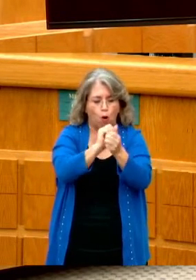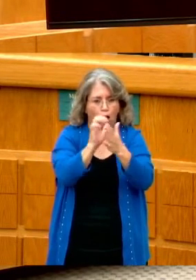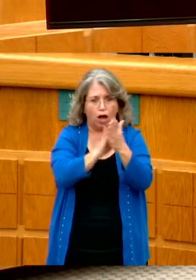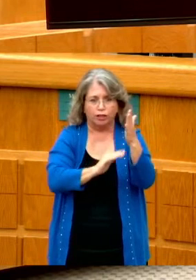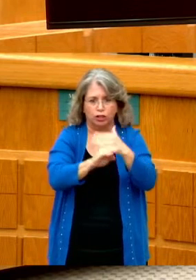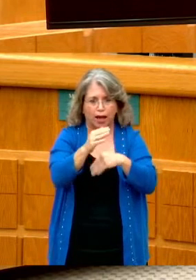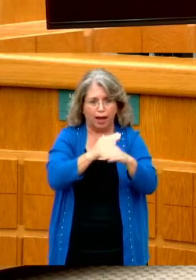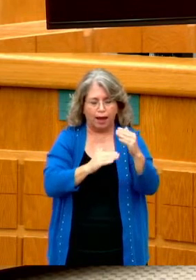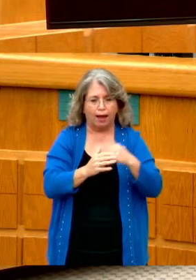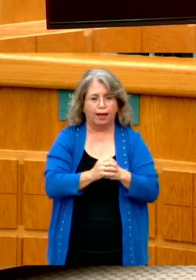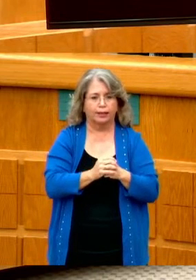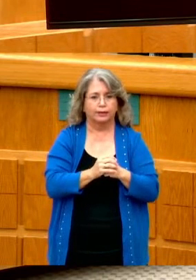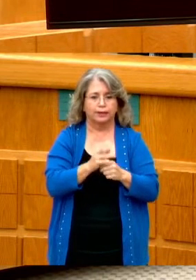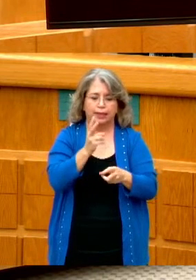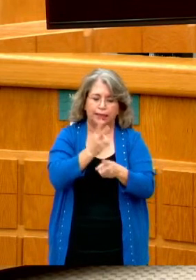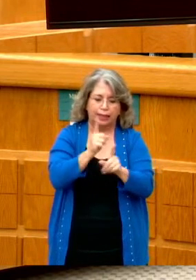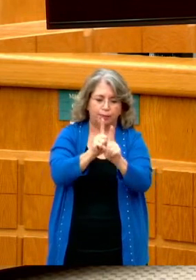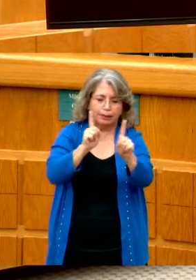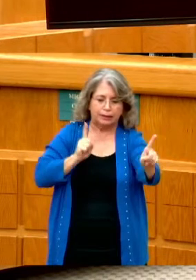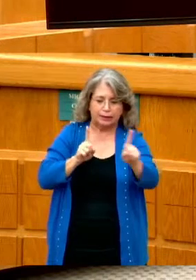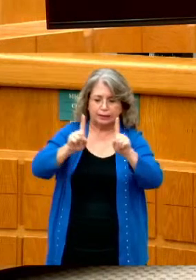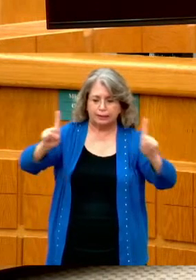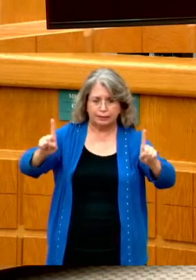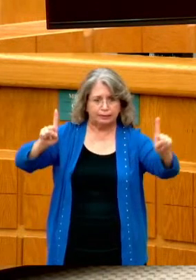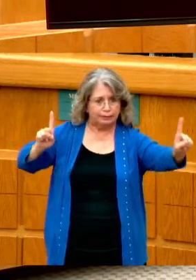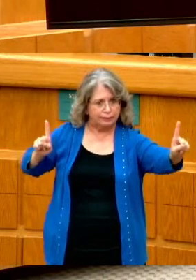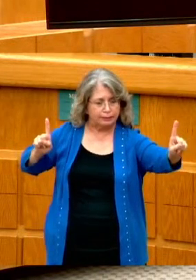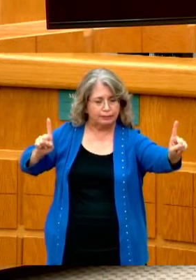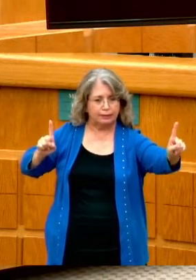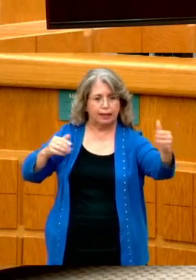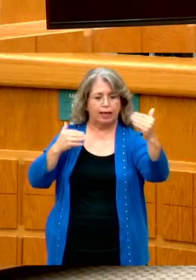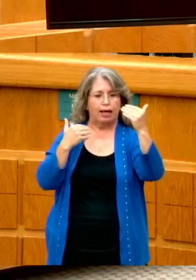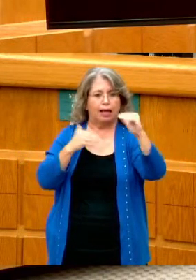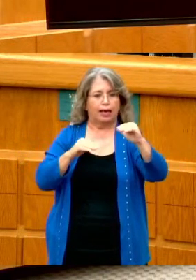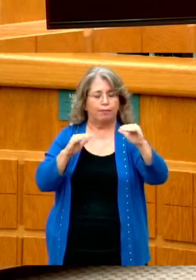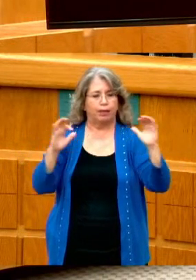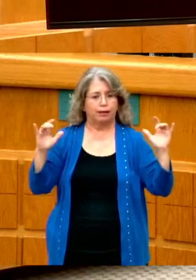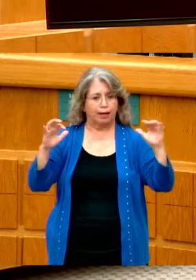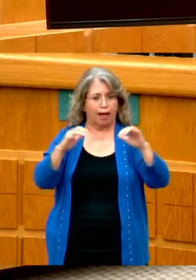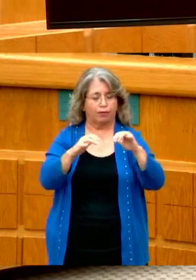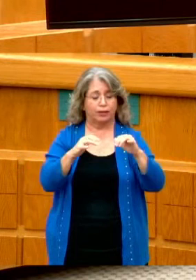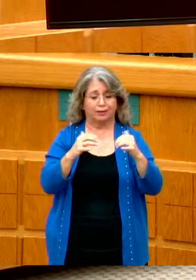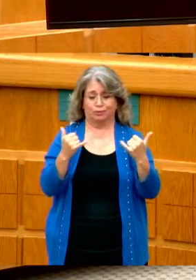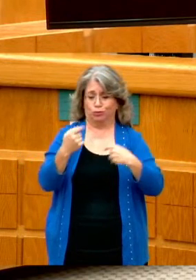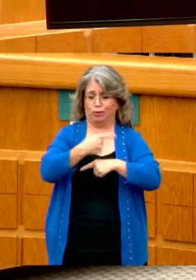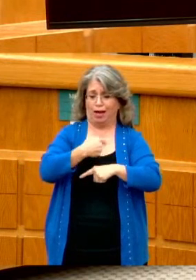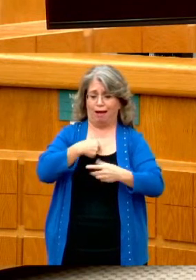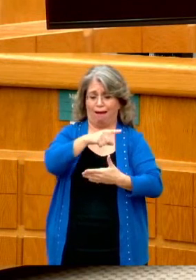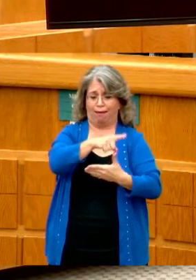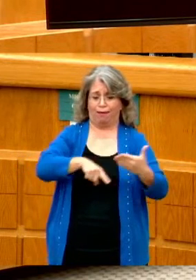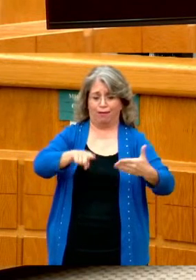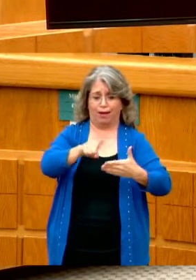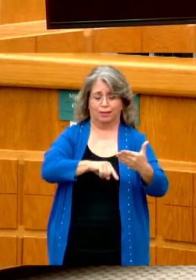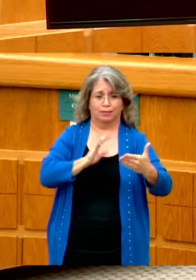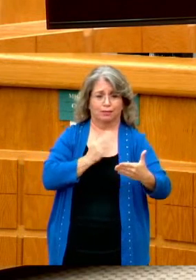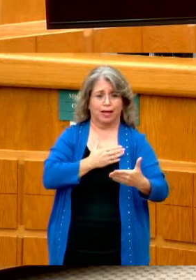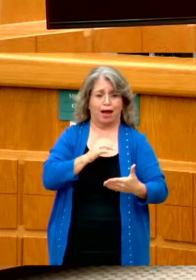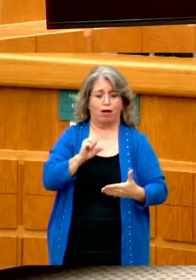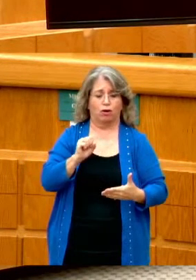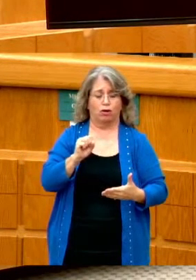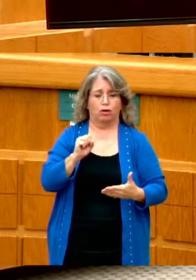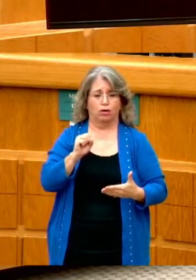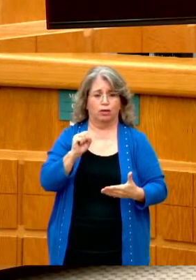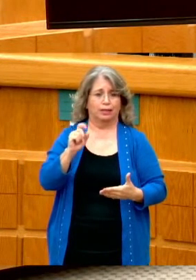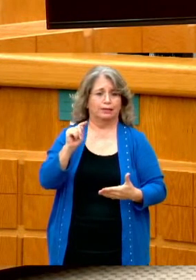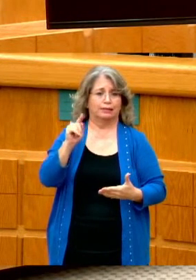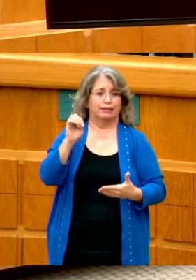distance, limit those gatherings. Today, actually, I canceled our State of the County. We're going to reschedule it. We're going to do it virtually. I'm going to